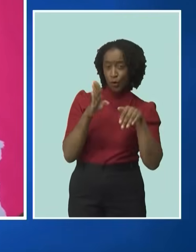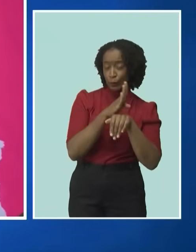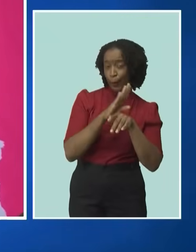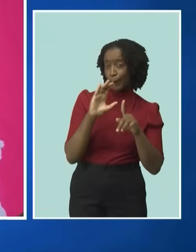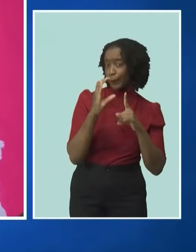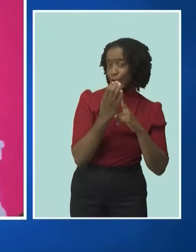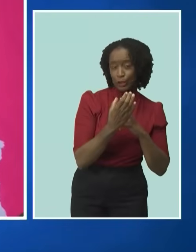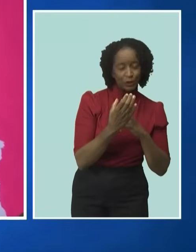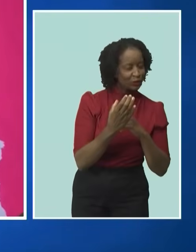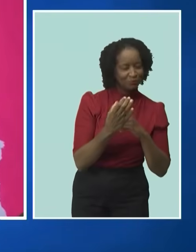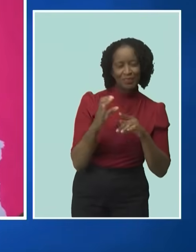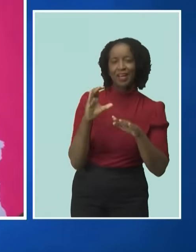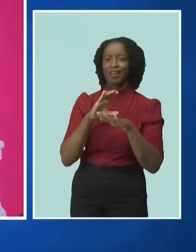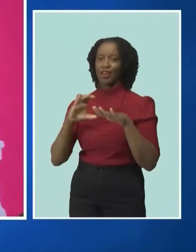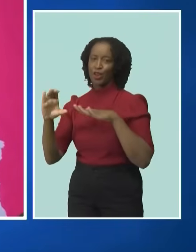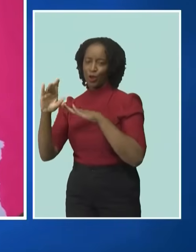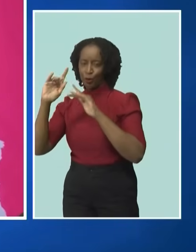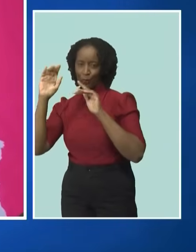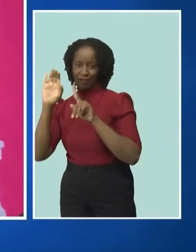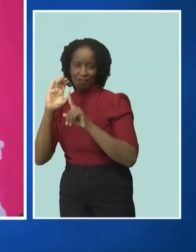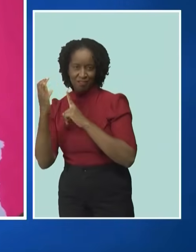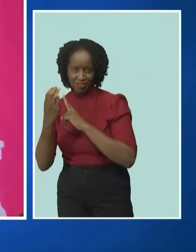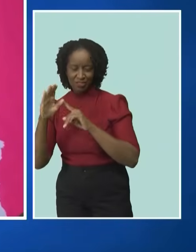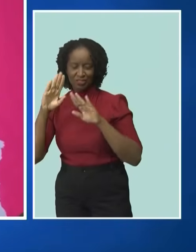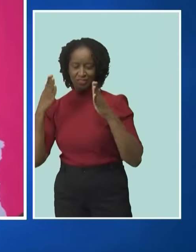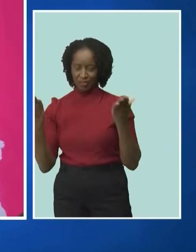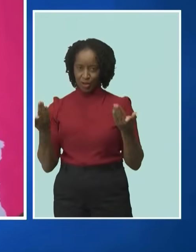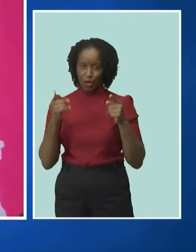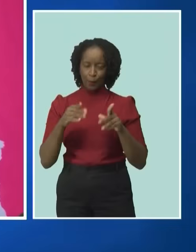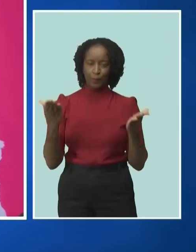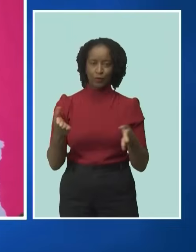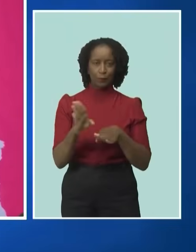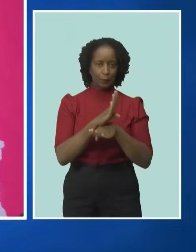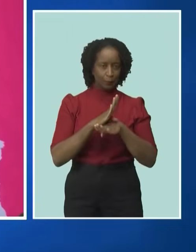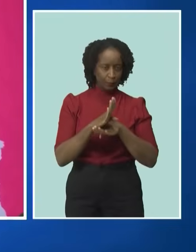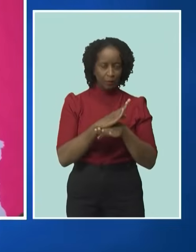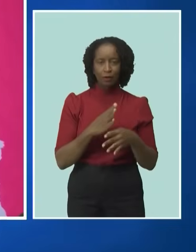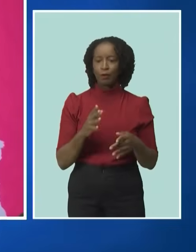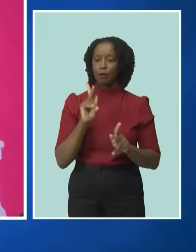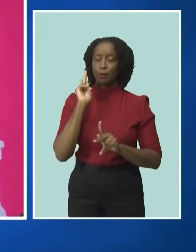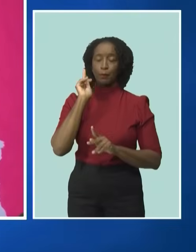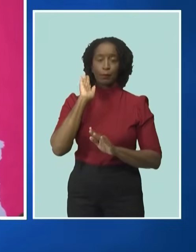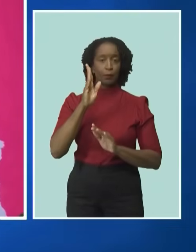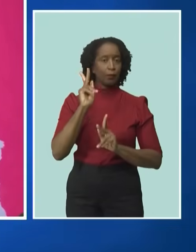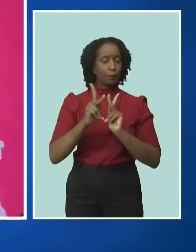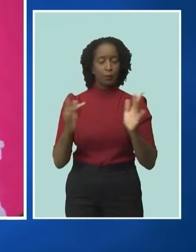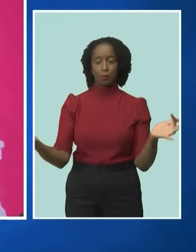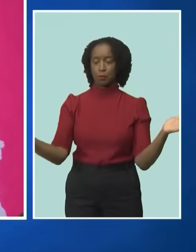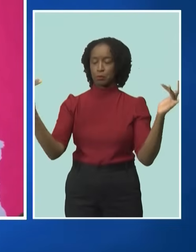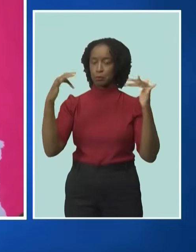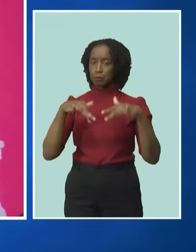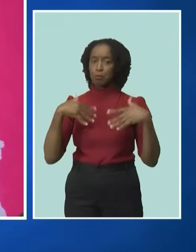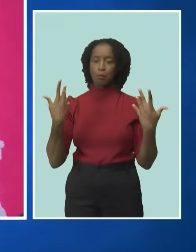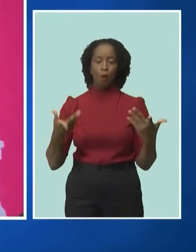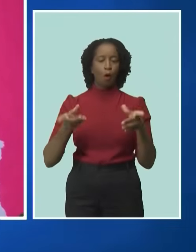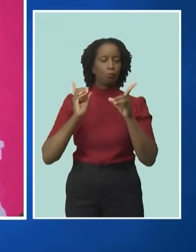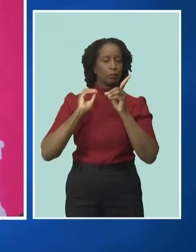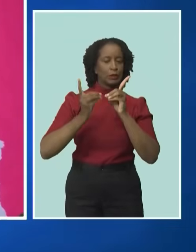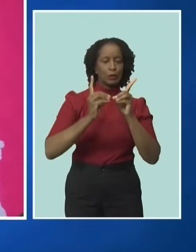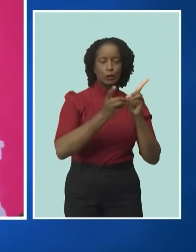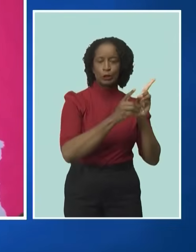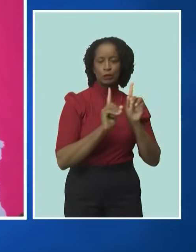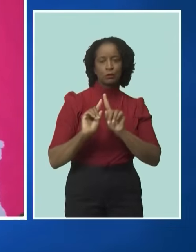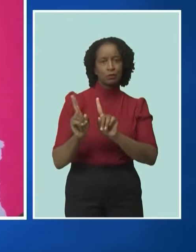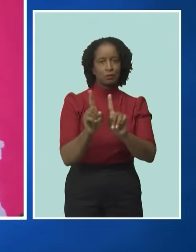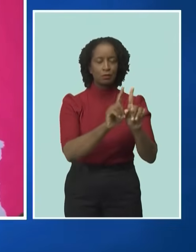get ready to host the world, either in person or digitally on the multiple platforms. This is our